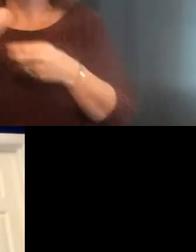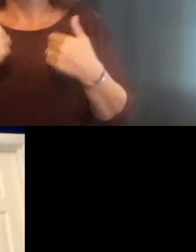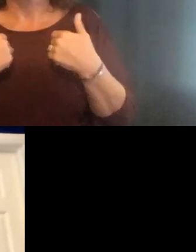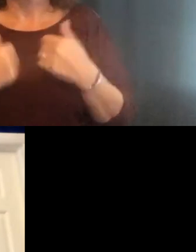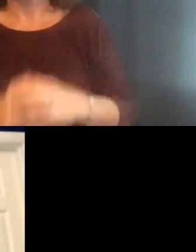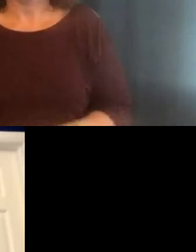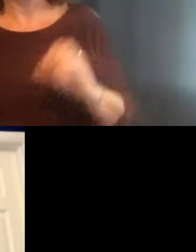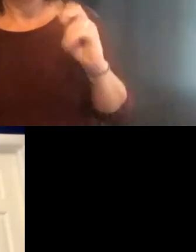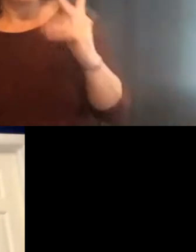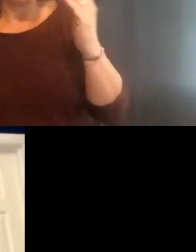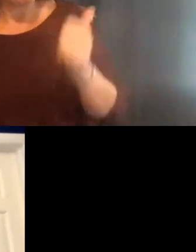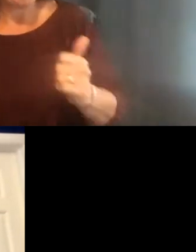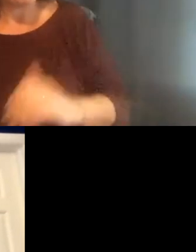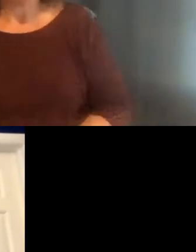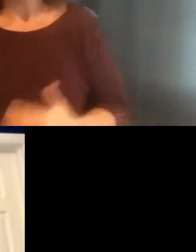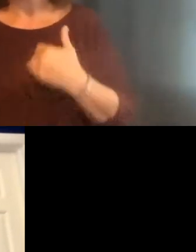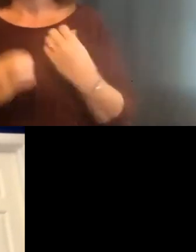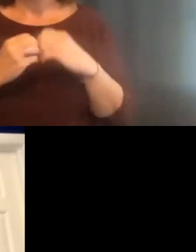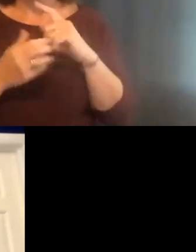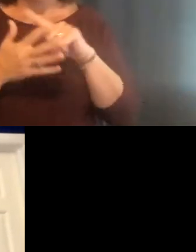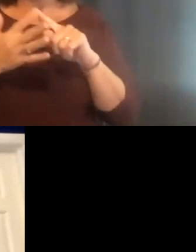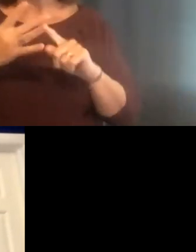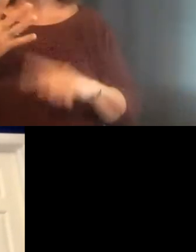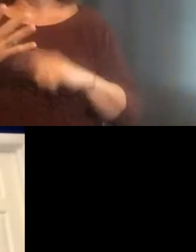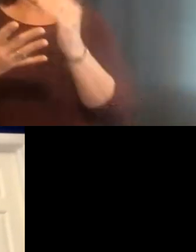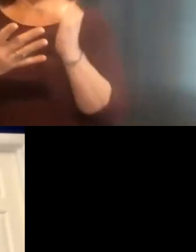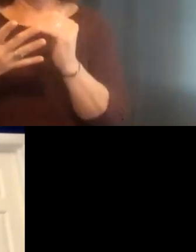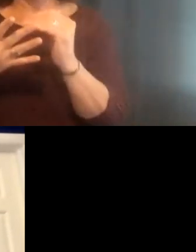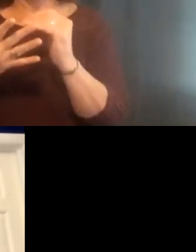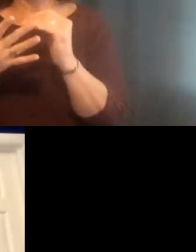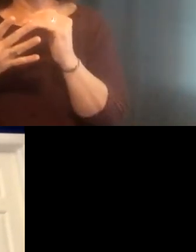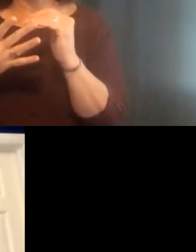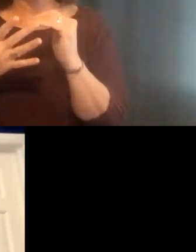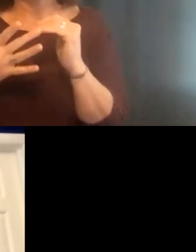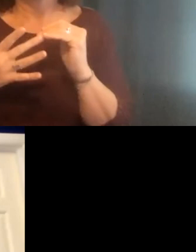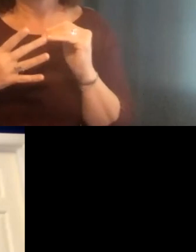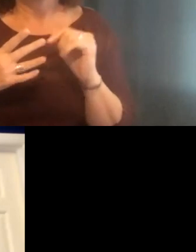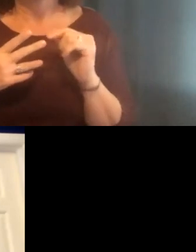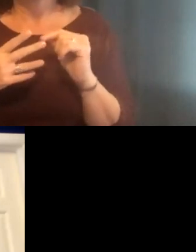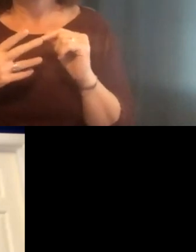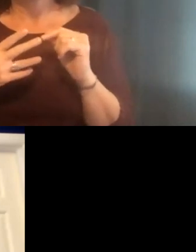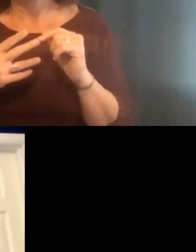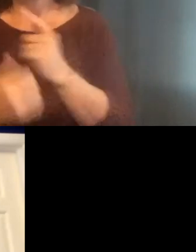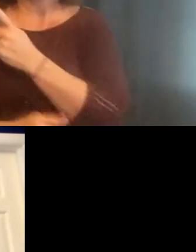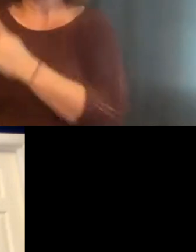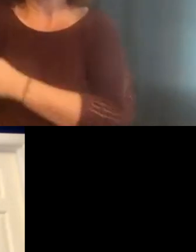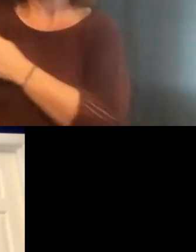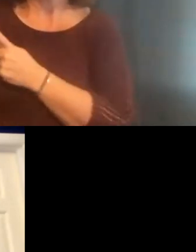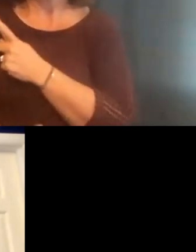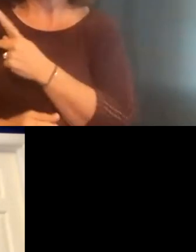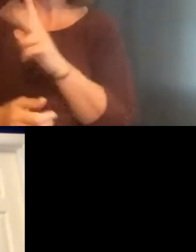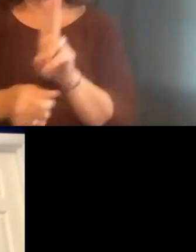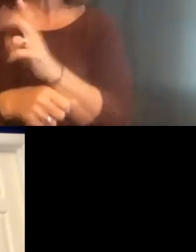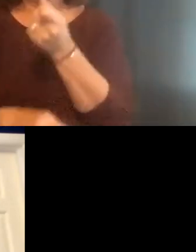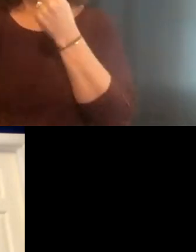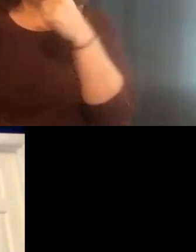Okay, great. Well, we have more questions. This one is, patients on psychotropics often